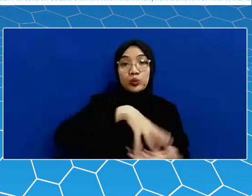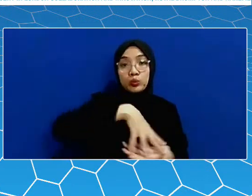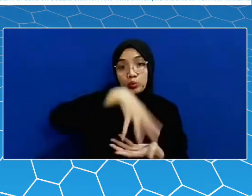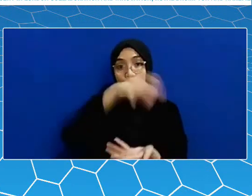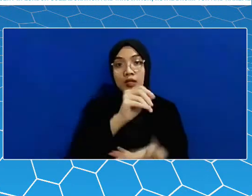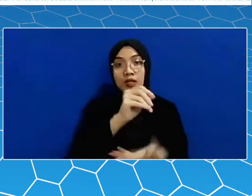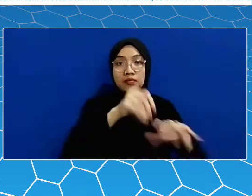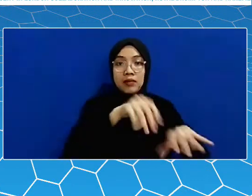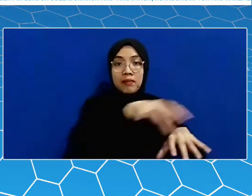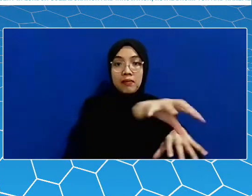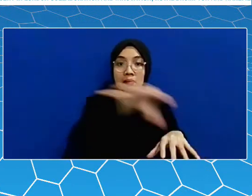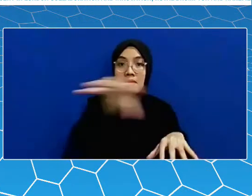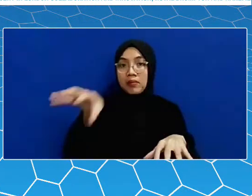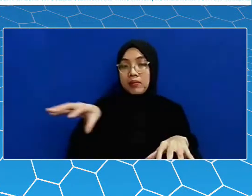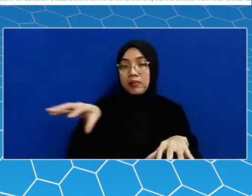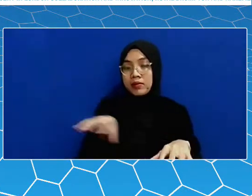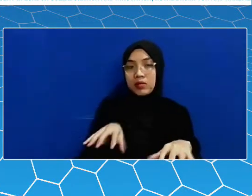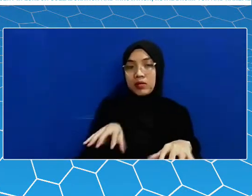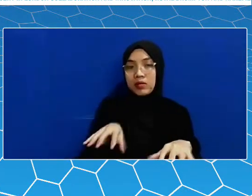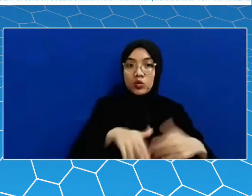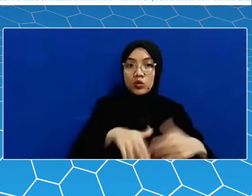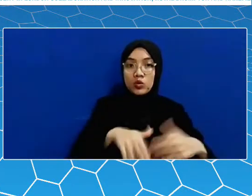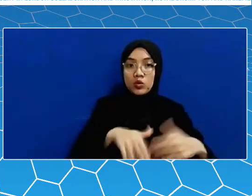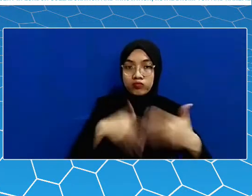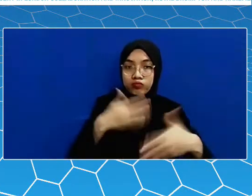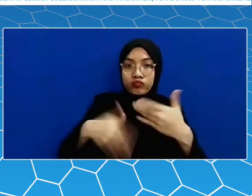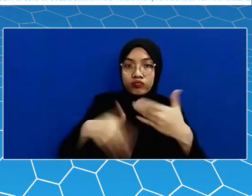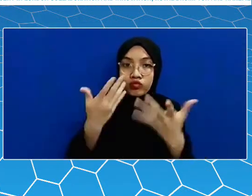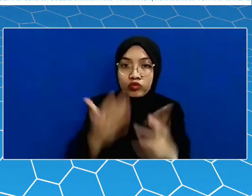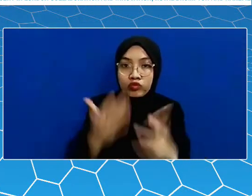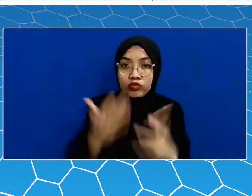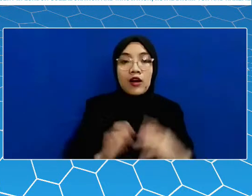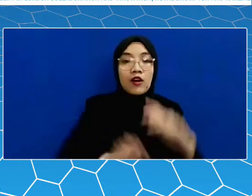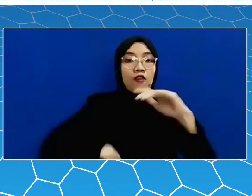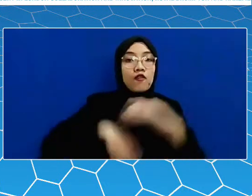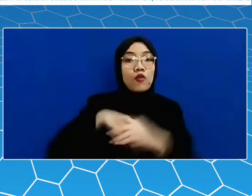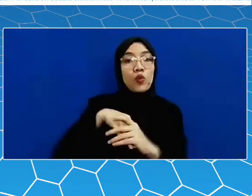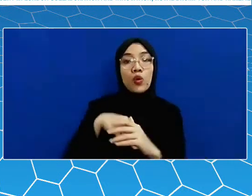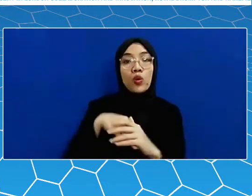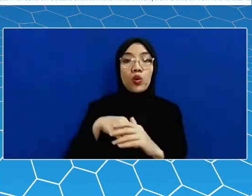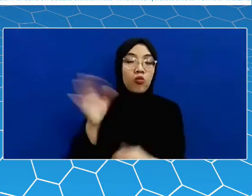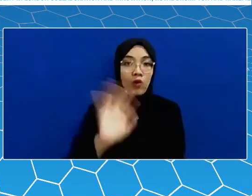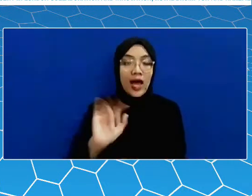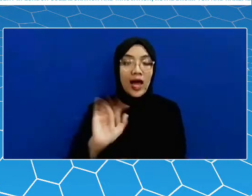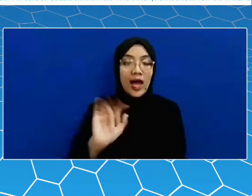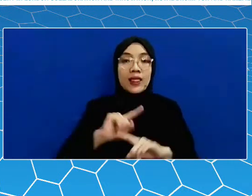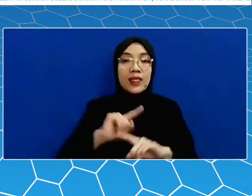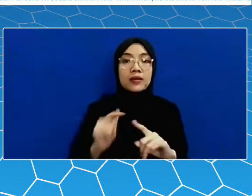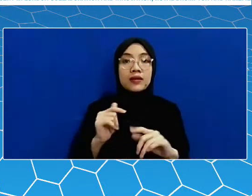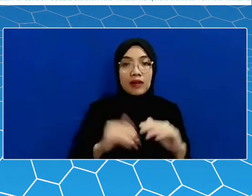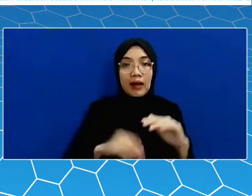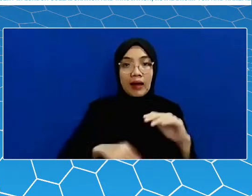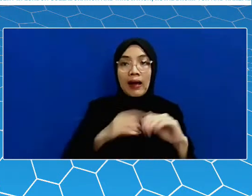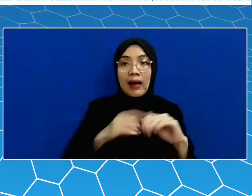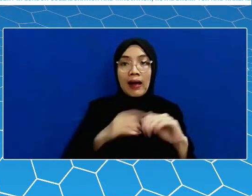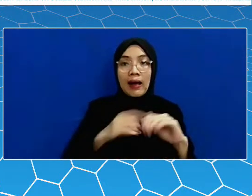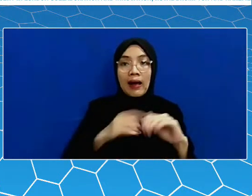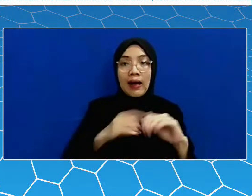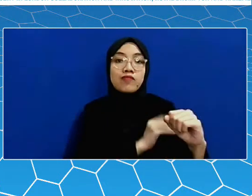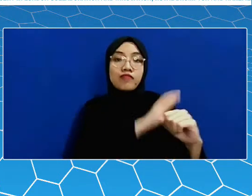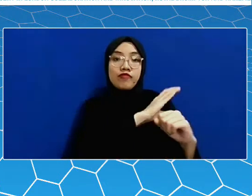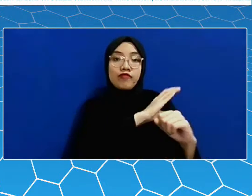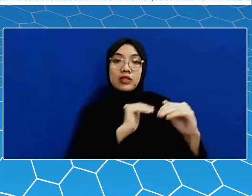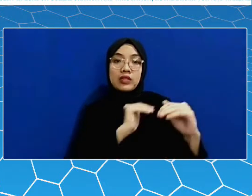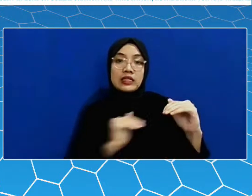back to full capacity, but we are increasing our capacity. And you can see Greater London, we get patients from all